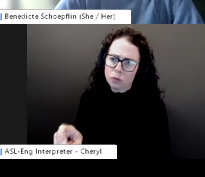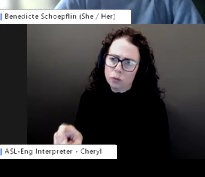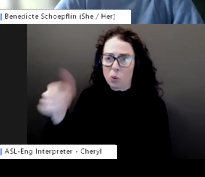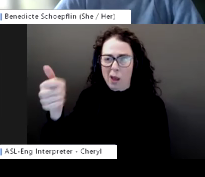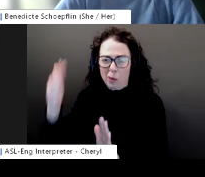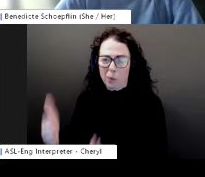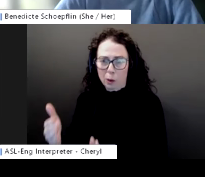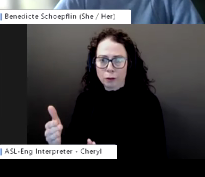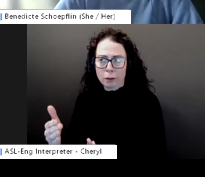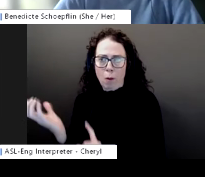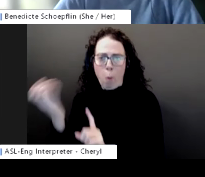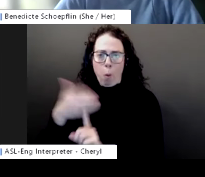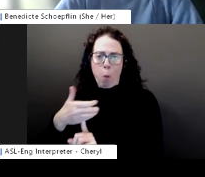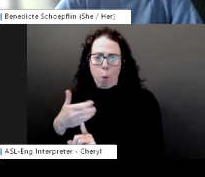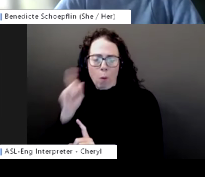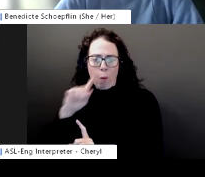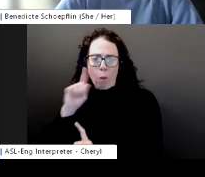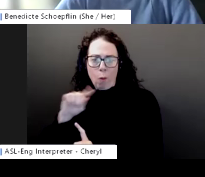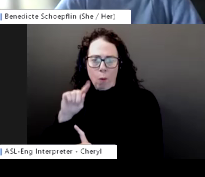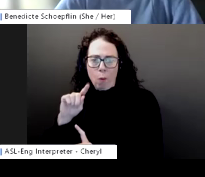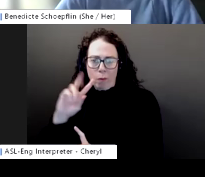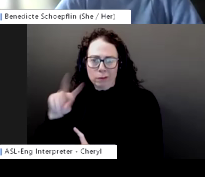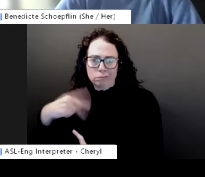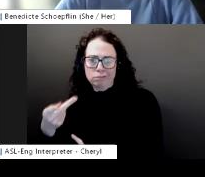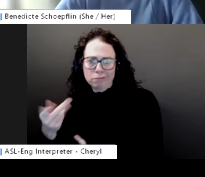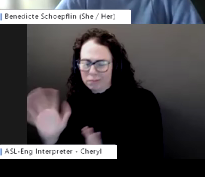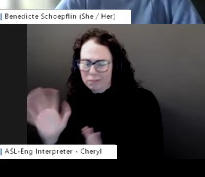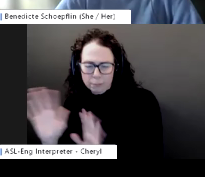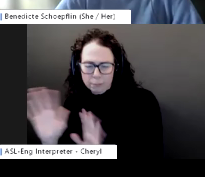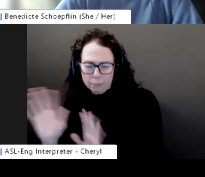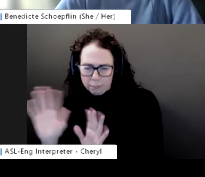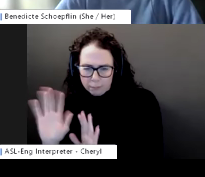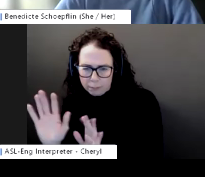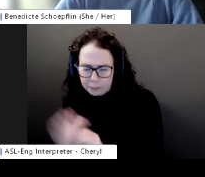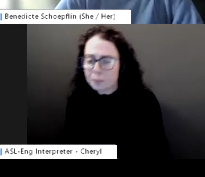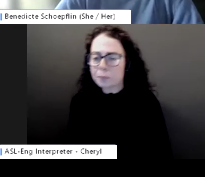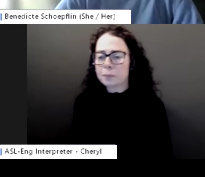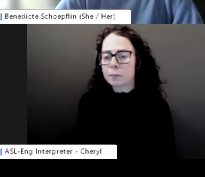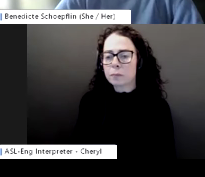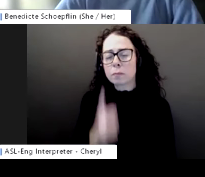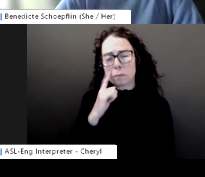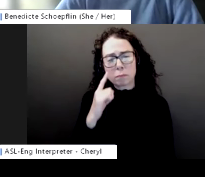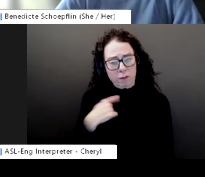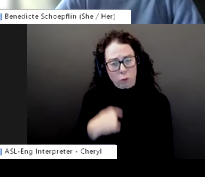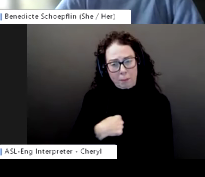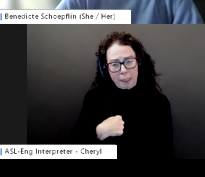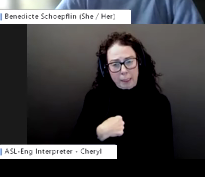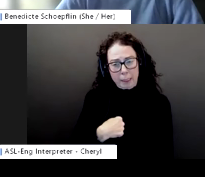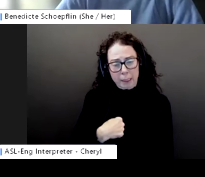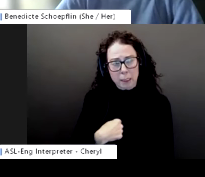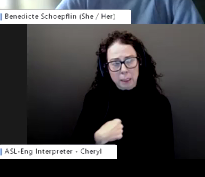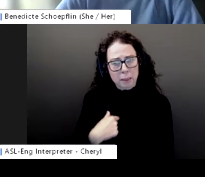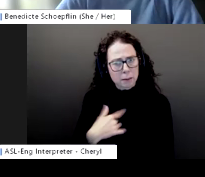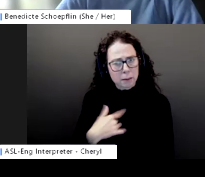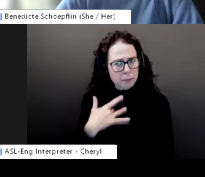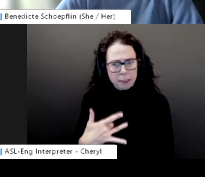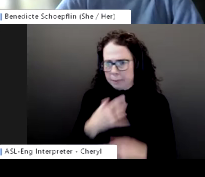over your antivirus account. But in general, I'm very careful who